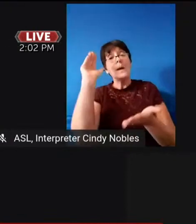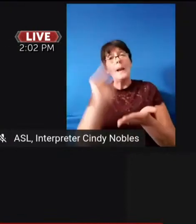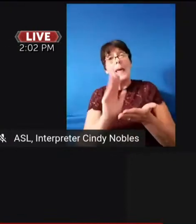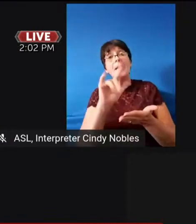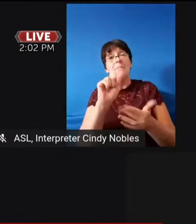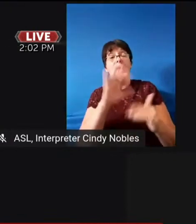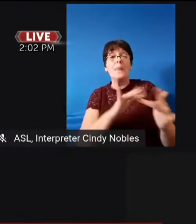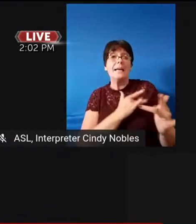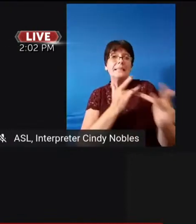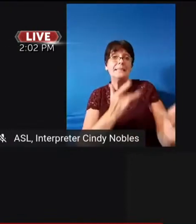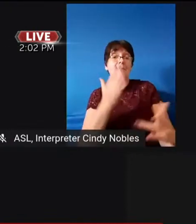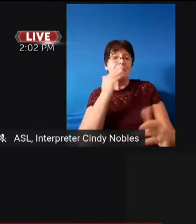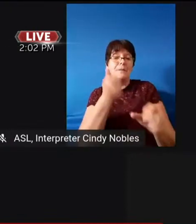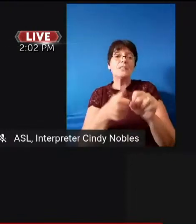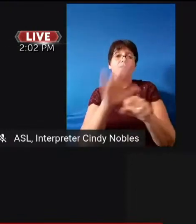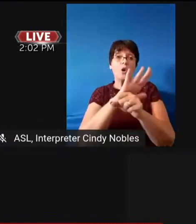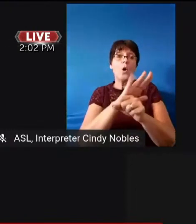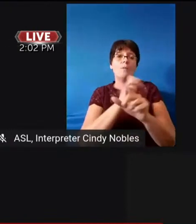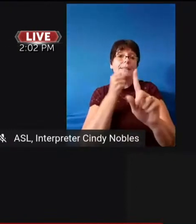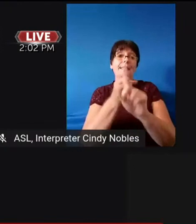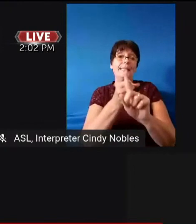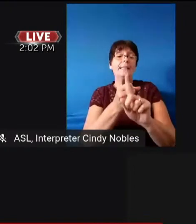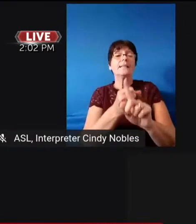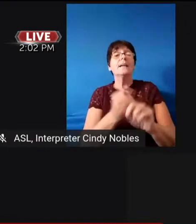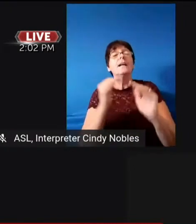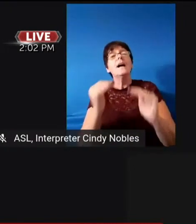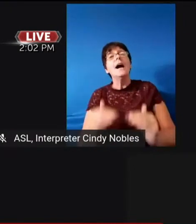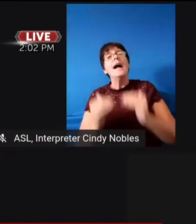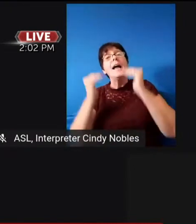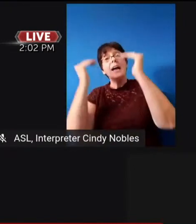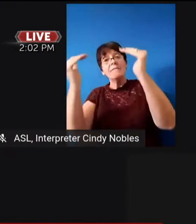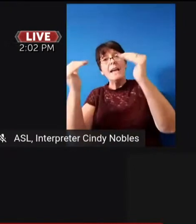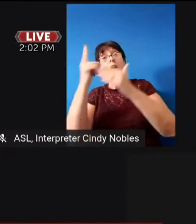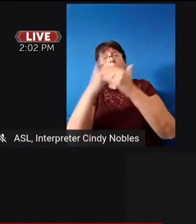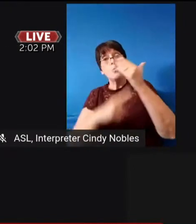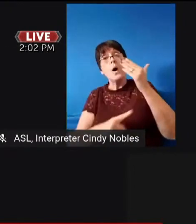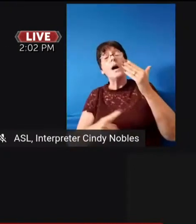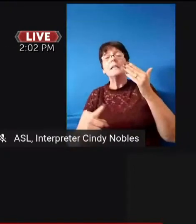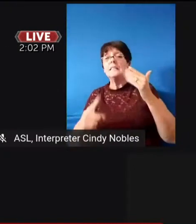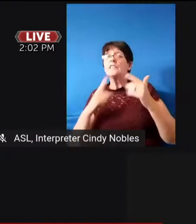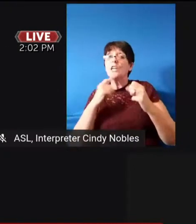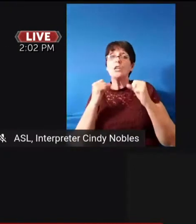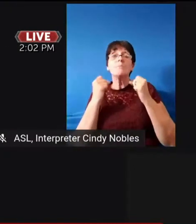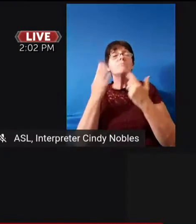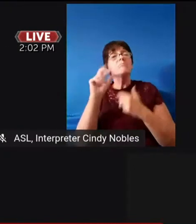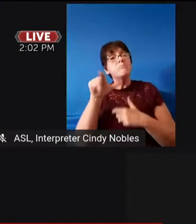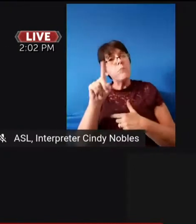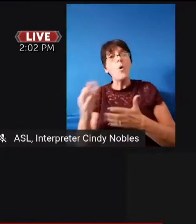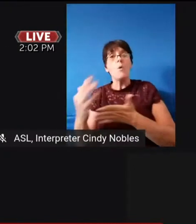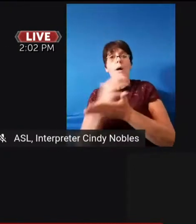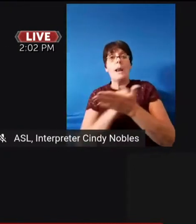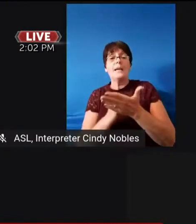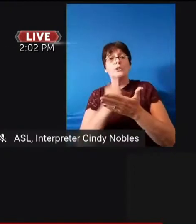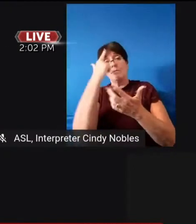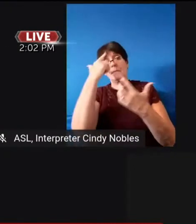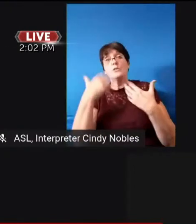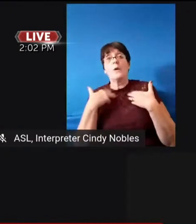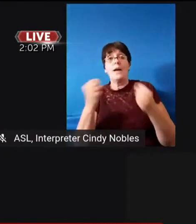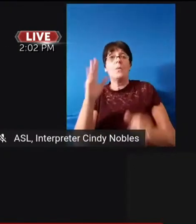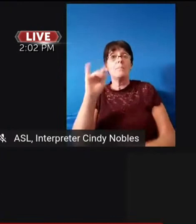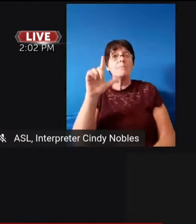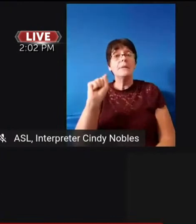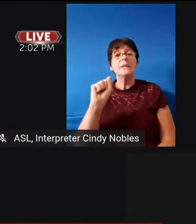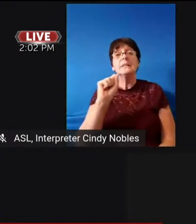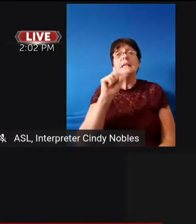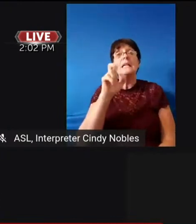typical because of the COVID situation, advanced what is a bold collection of mental health bills, not only in and